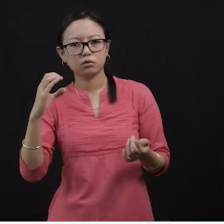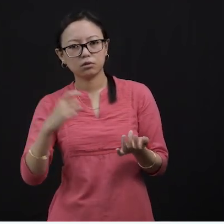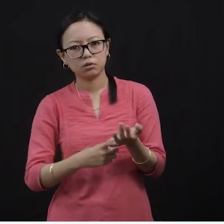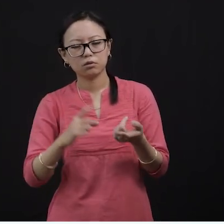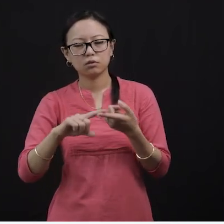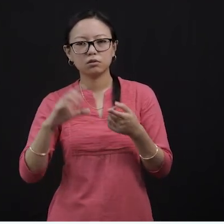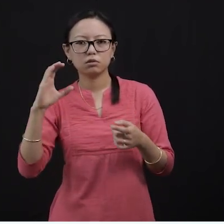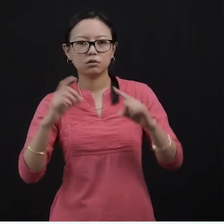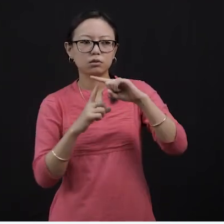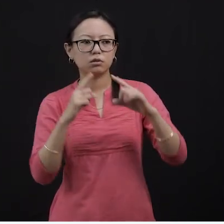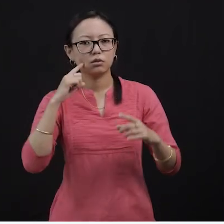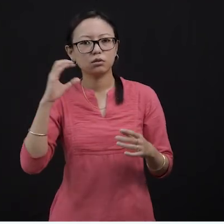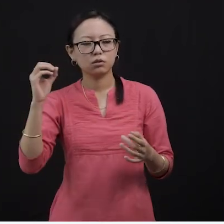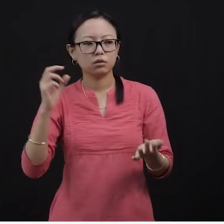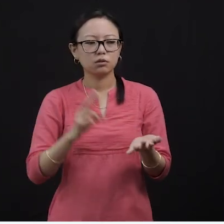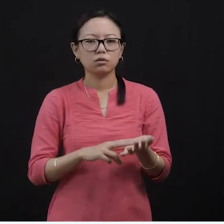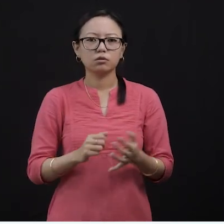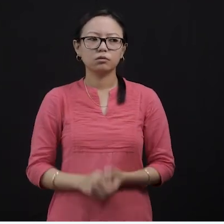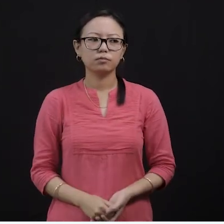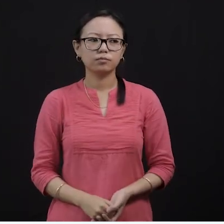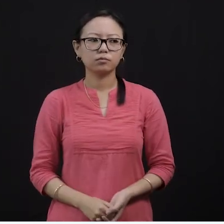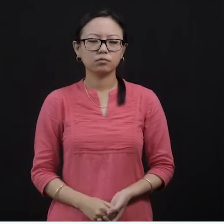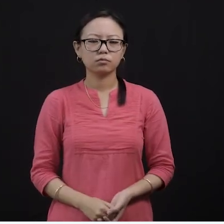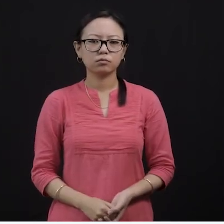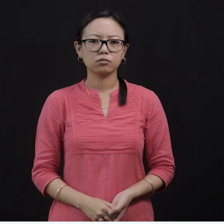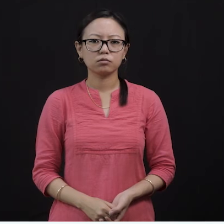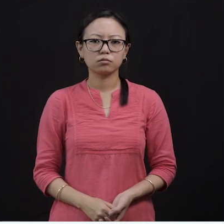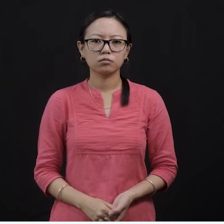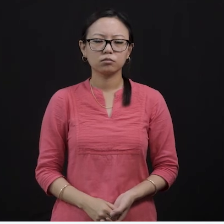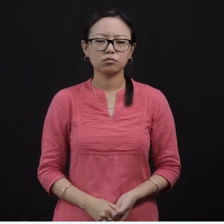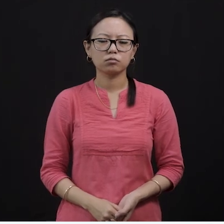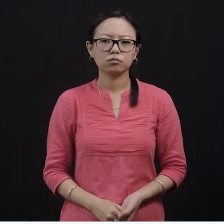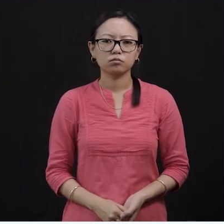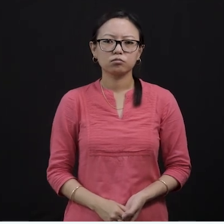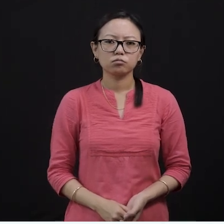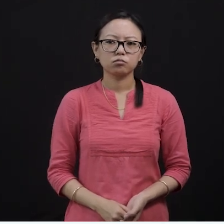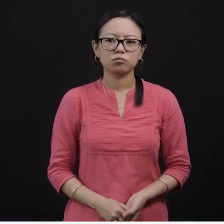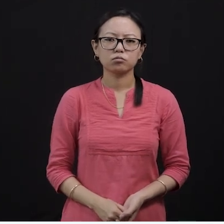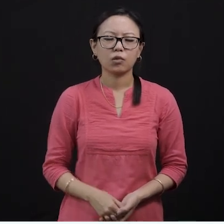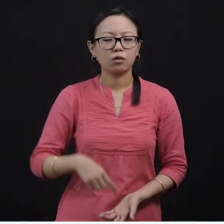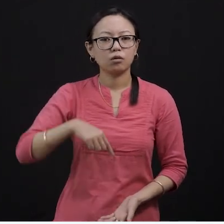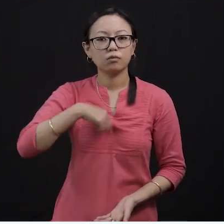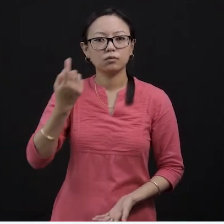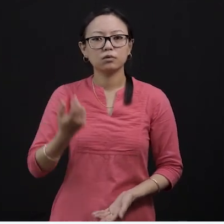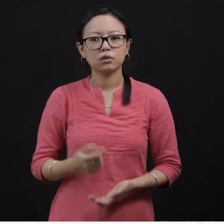Now students, we can also make our own magnet at